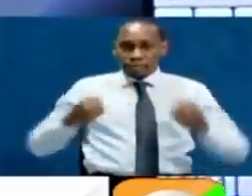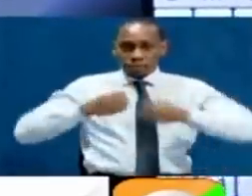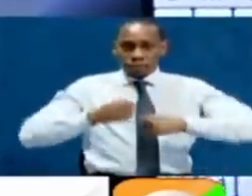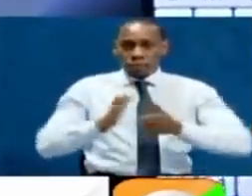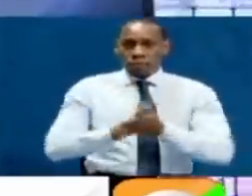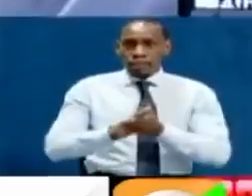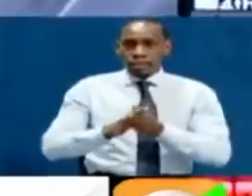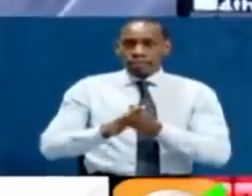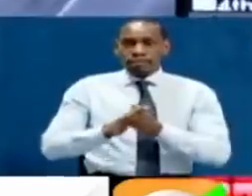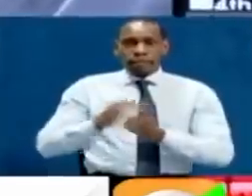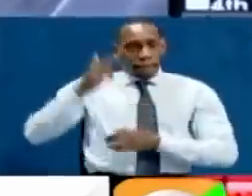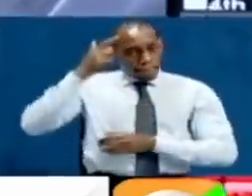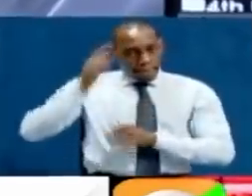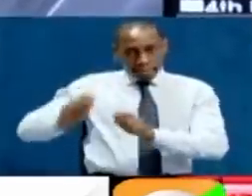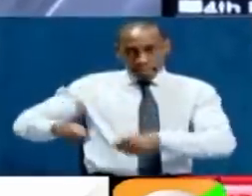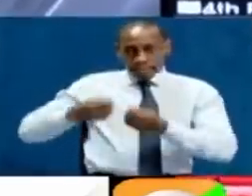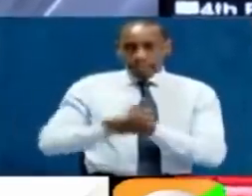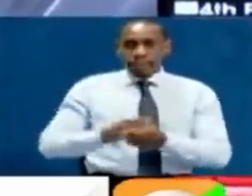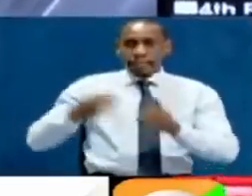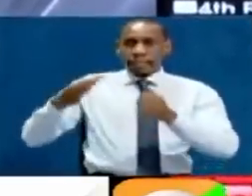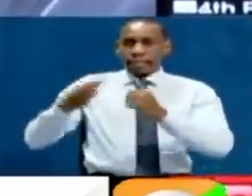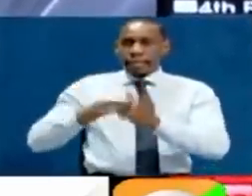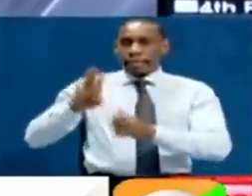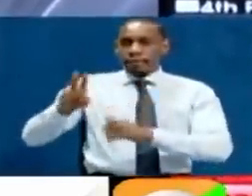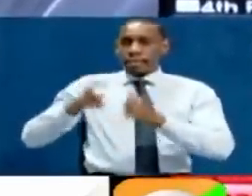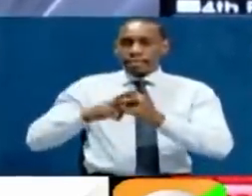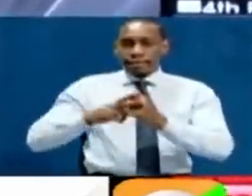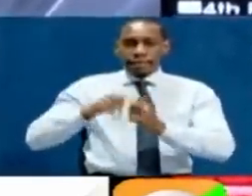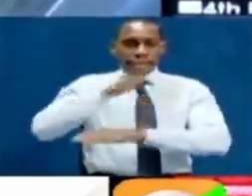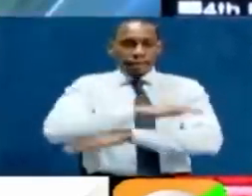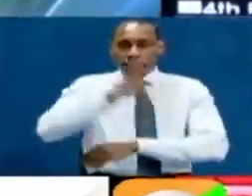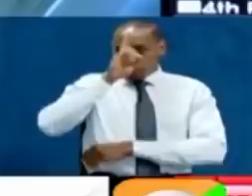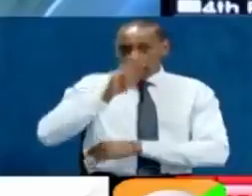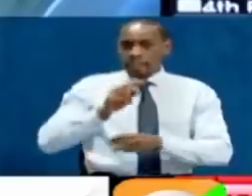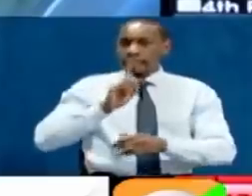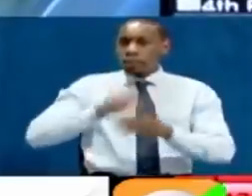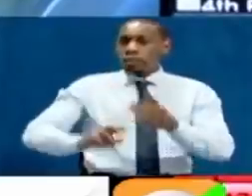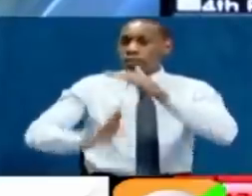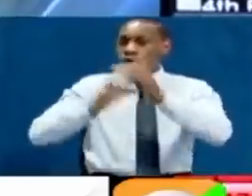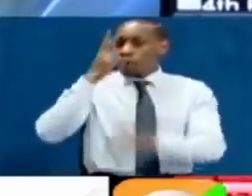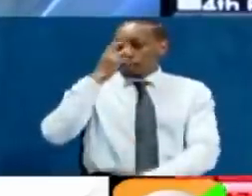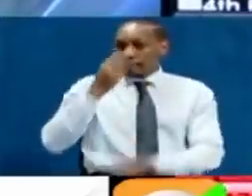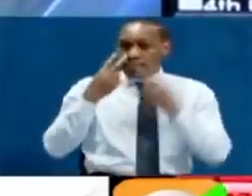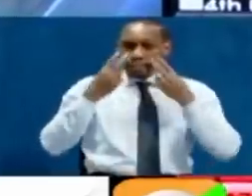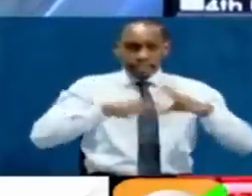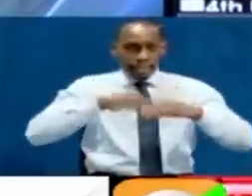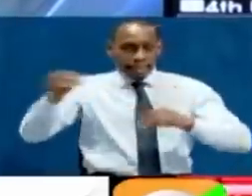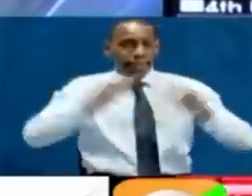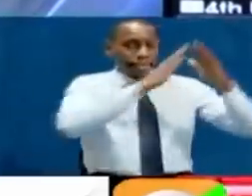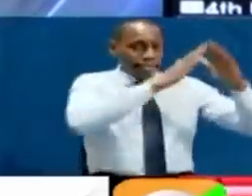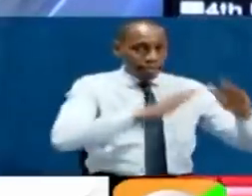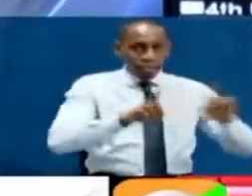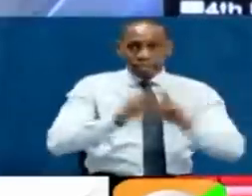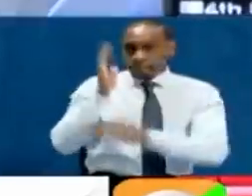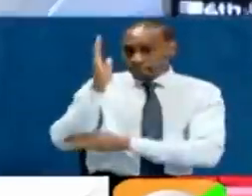and some dark pants. At 8:47 p.m., the man who police are treating as a main suspect is seen leaving the